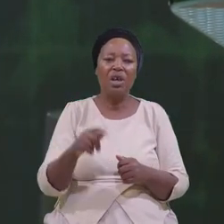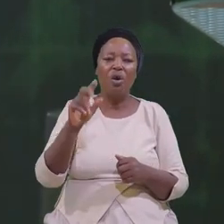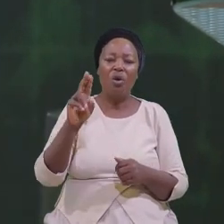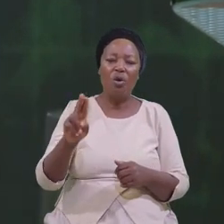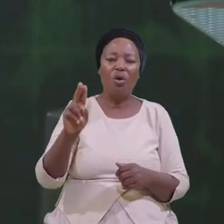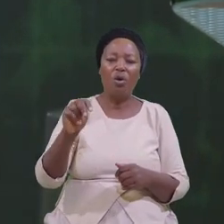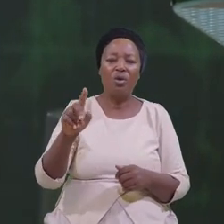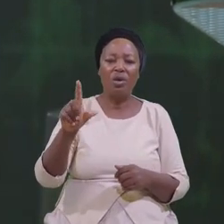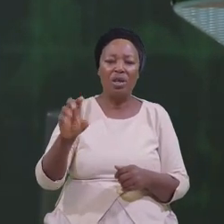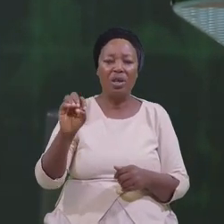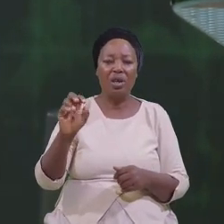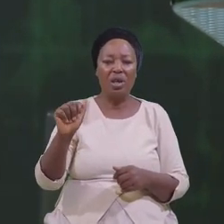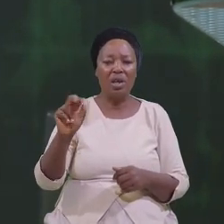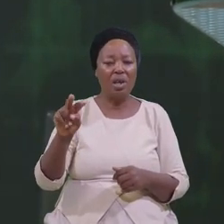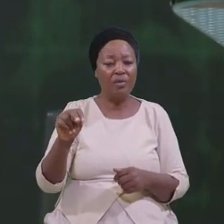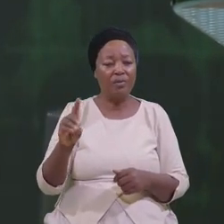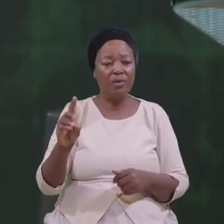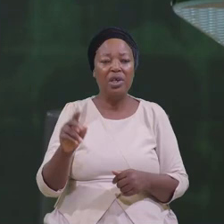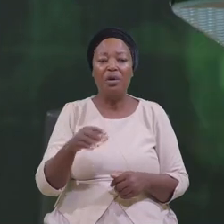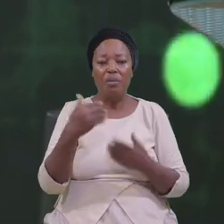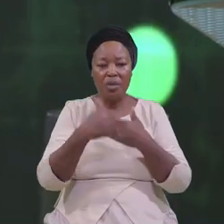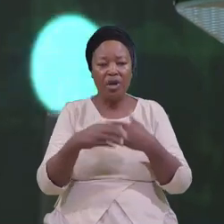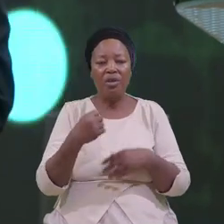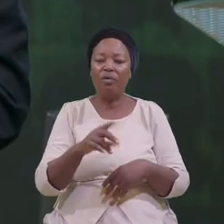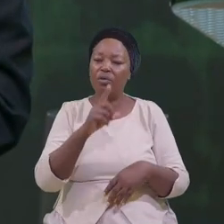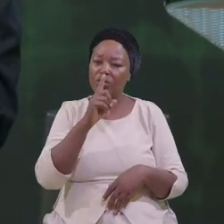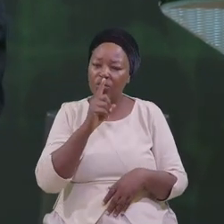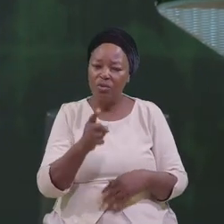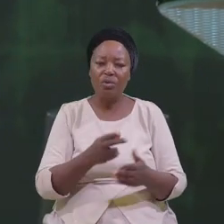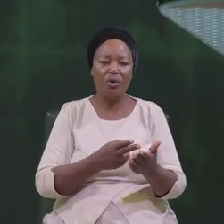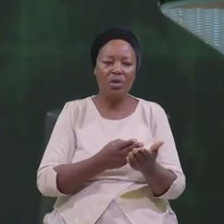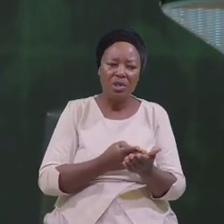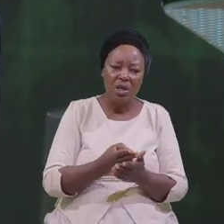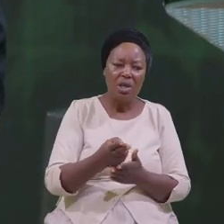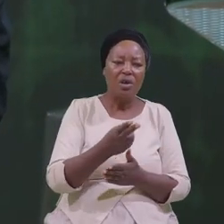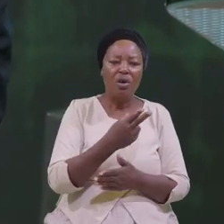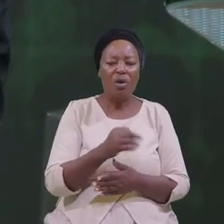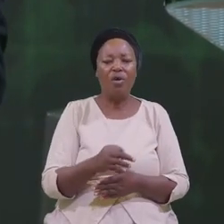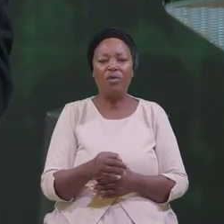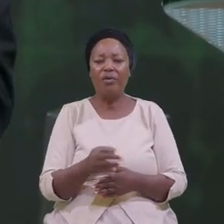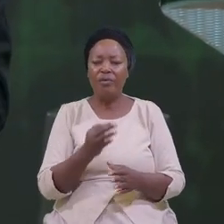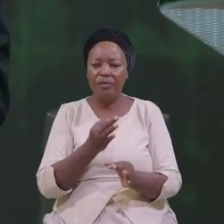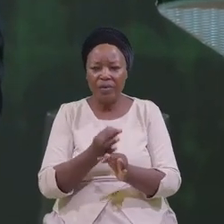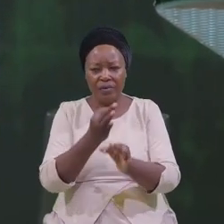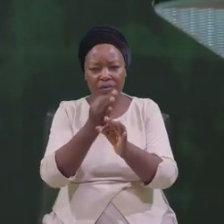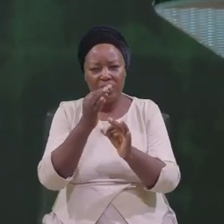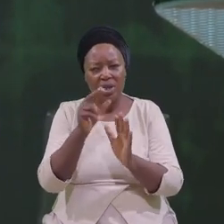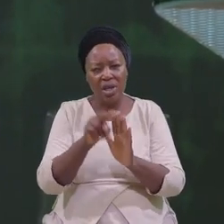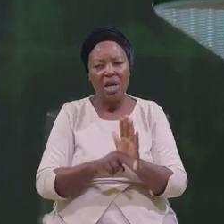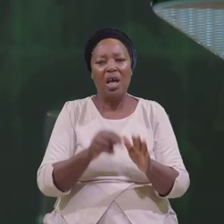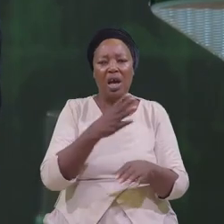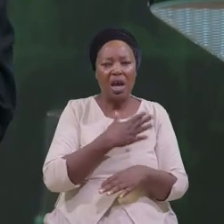sincerity, of honesty, of loyalty, of faithfulness,